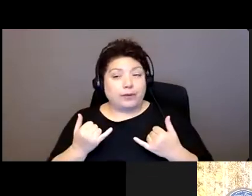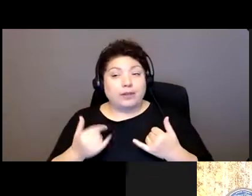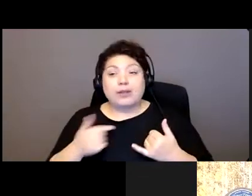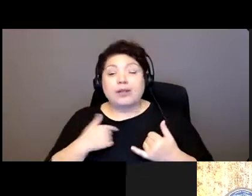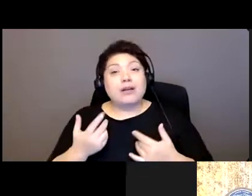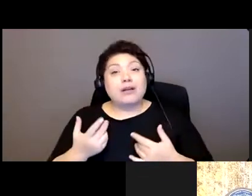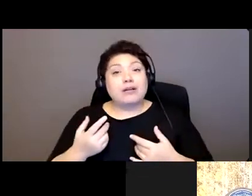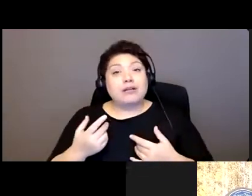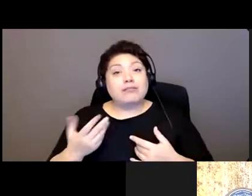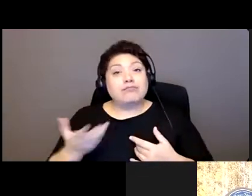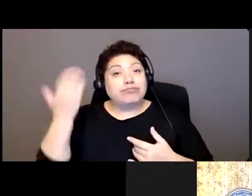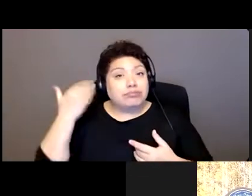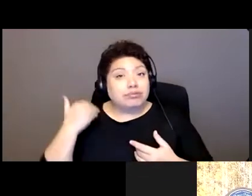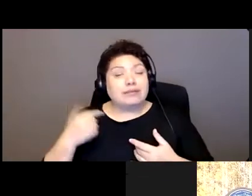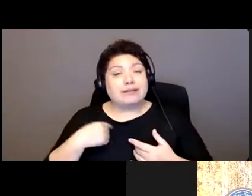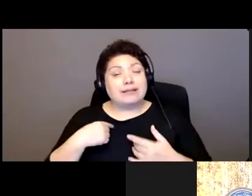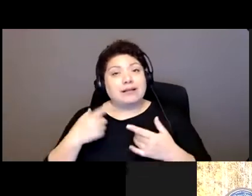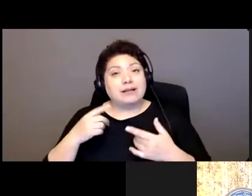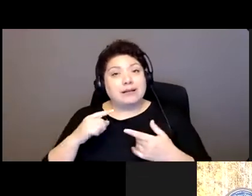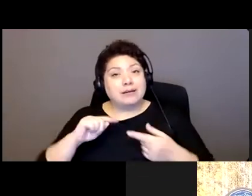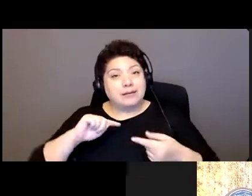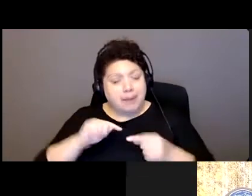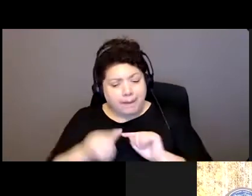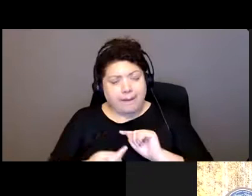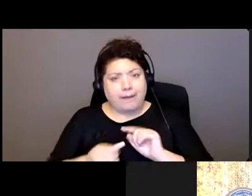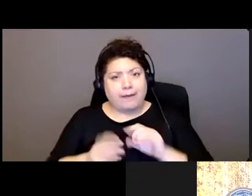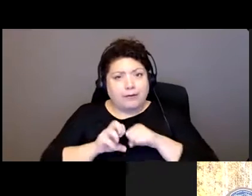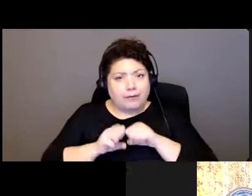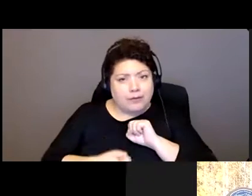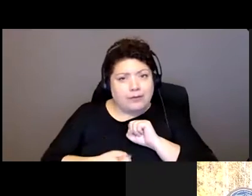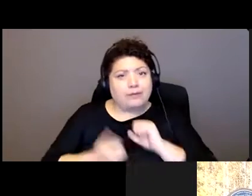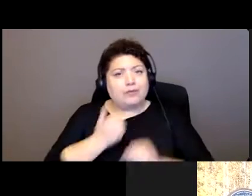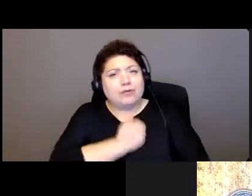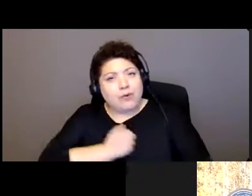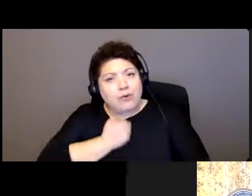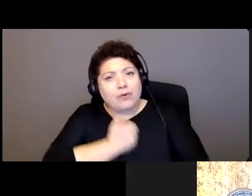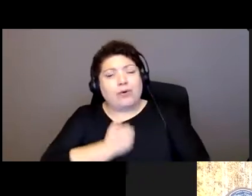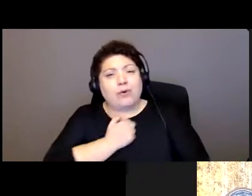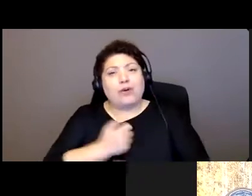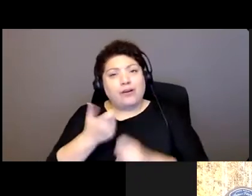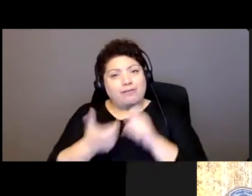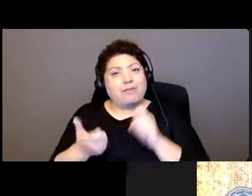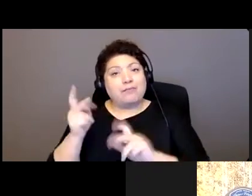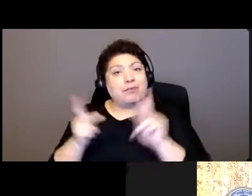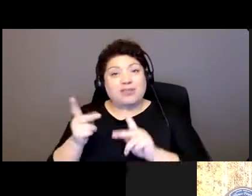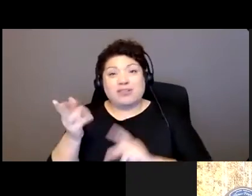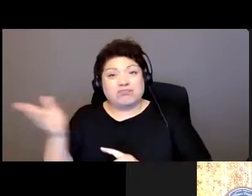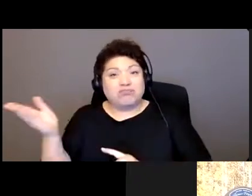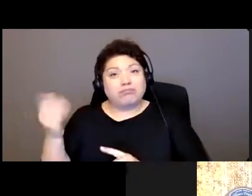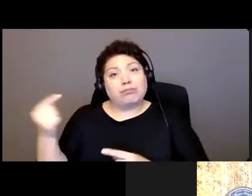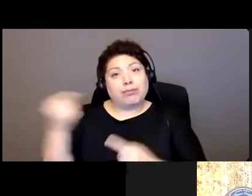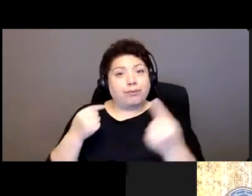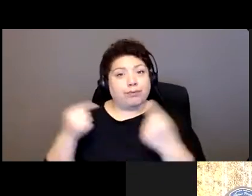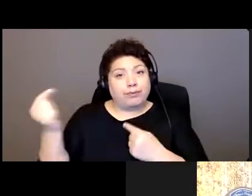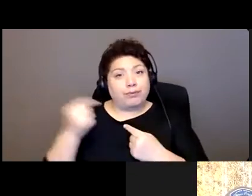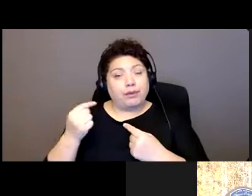pain and sorrow from other people, but I just put them away. I make an art out of